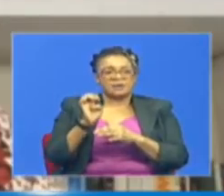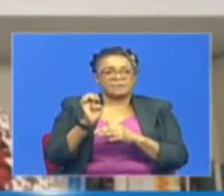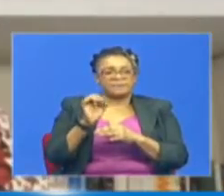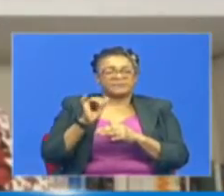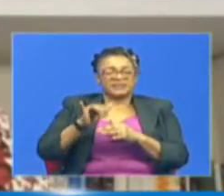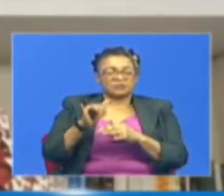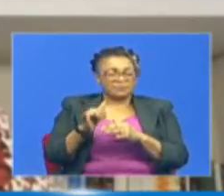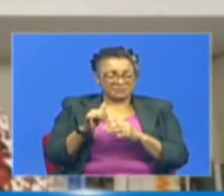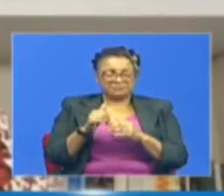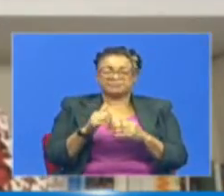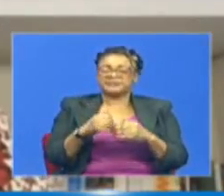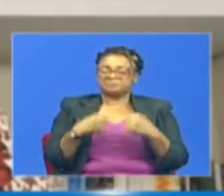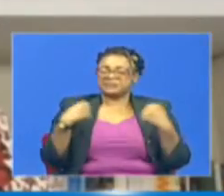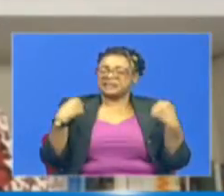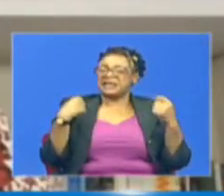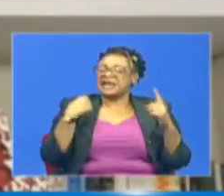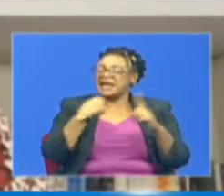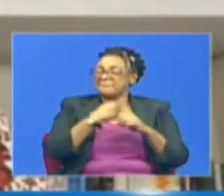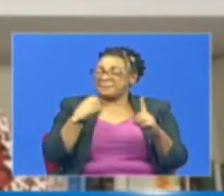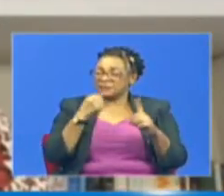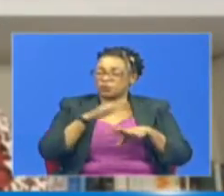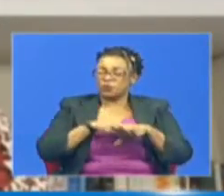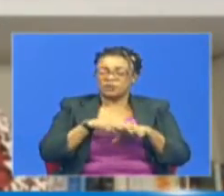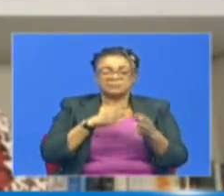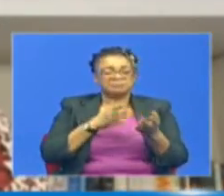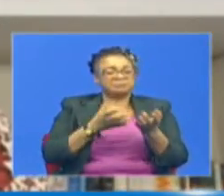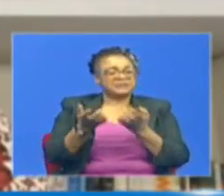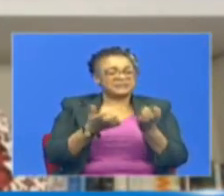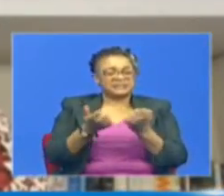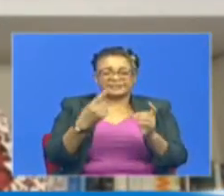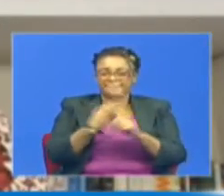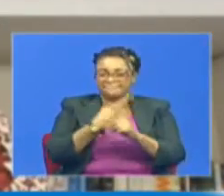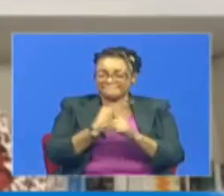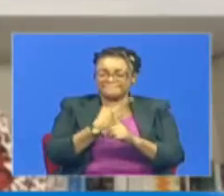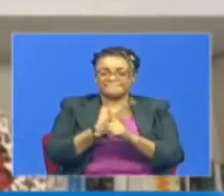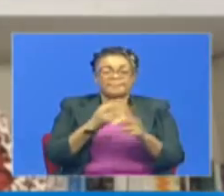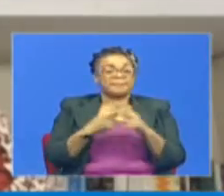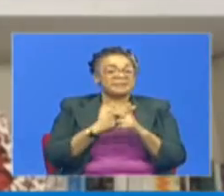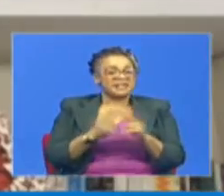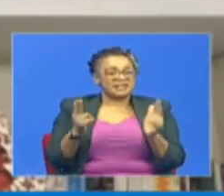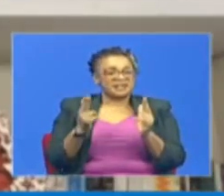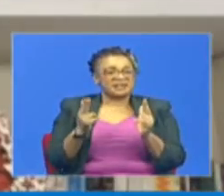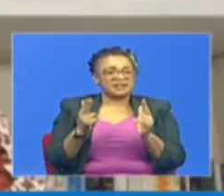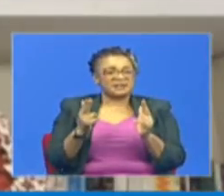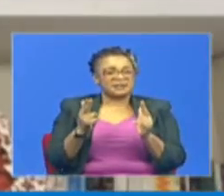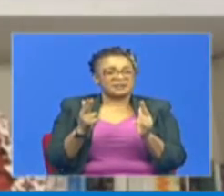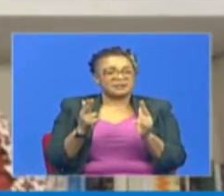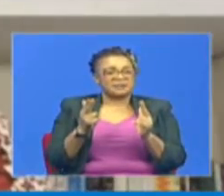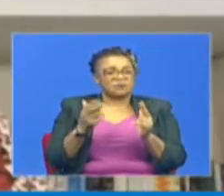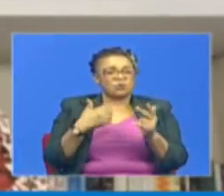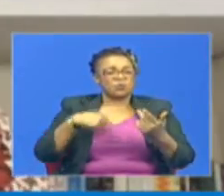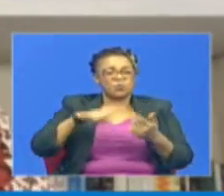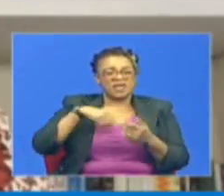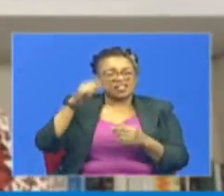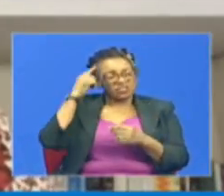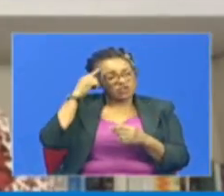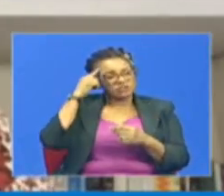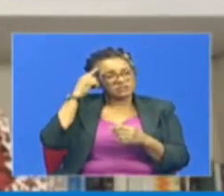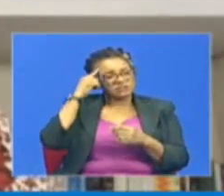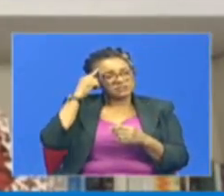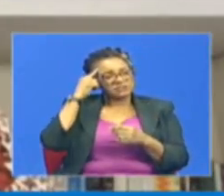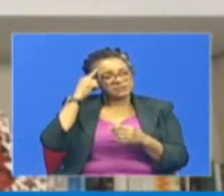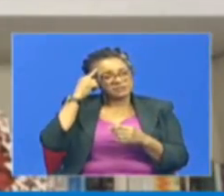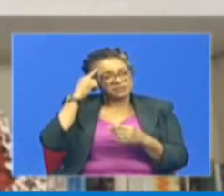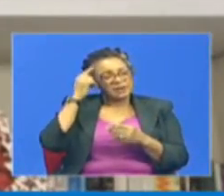impact on businesses of all kinds. In the beginning, it was mostly, we thought, affected people